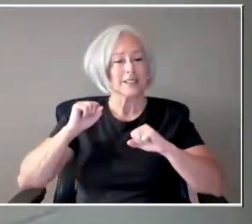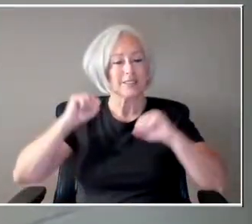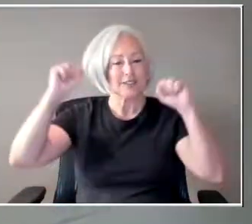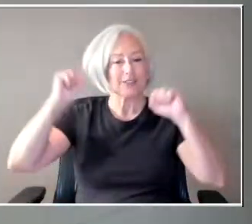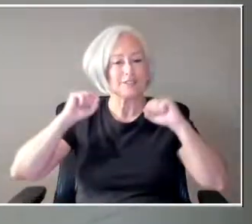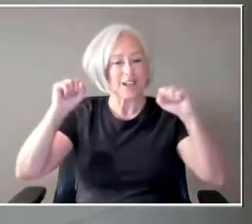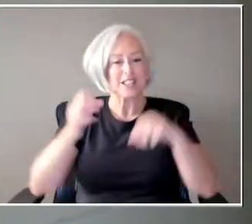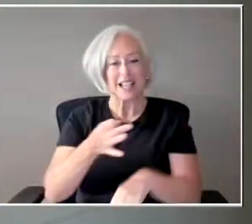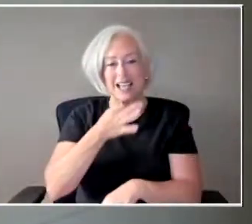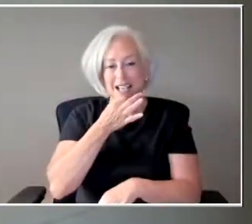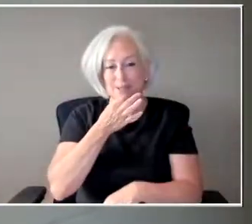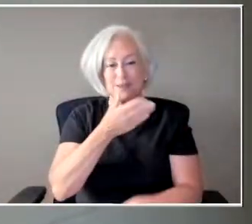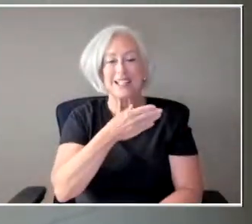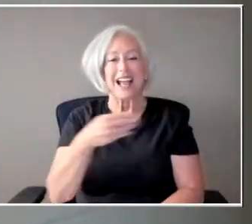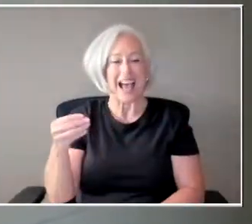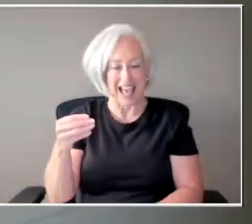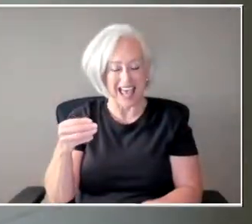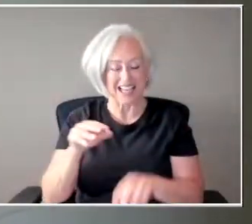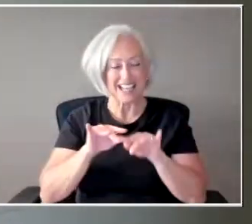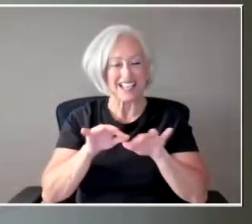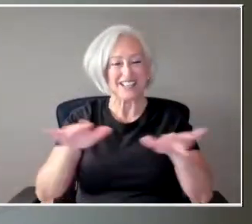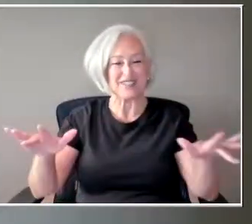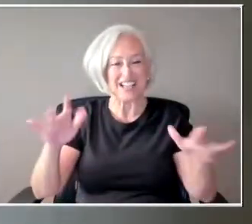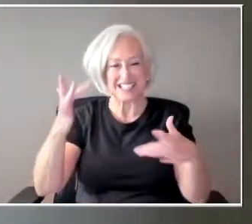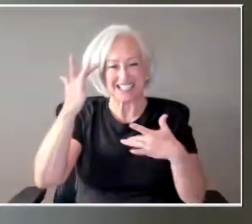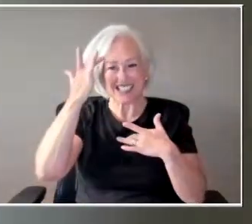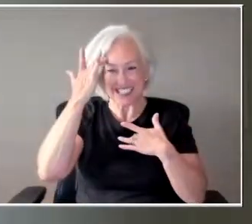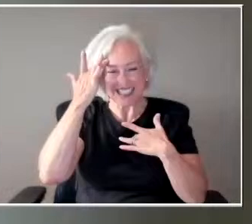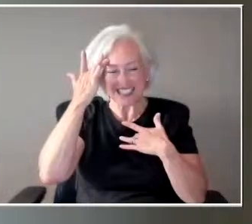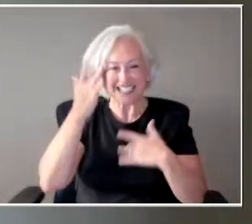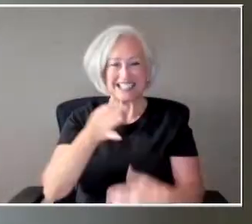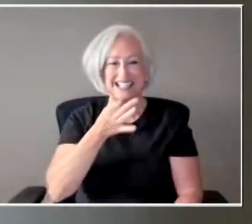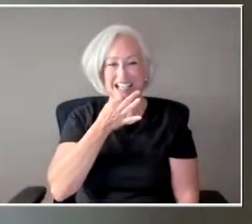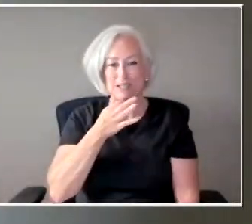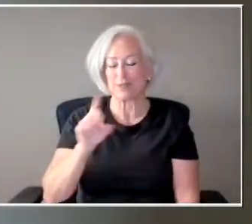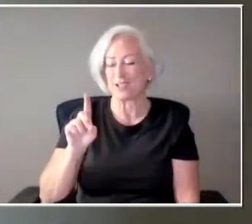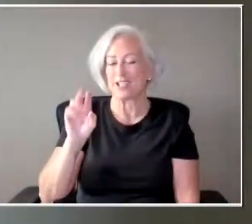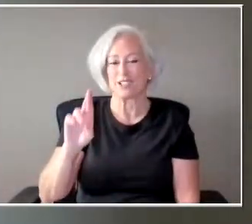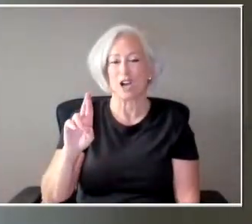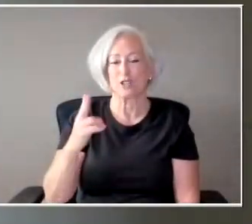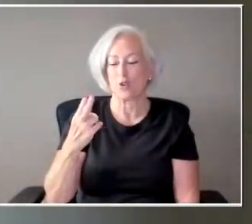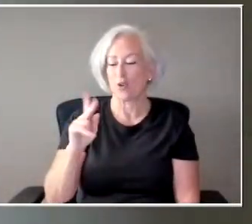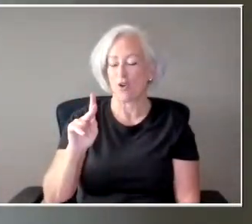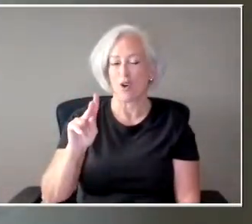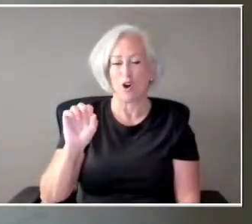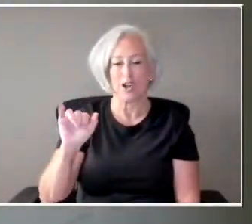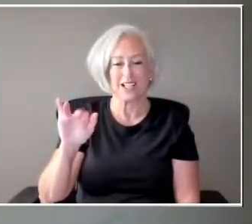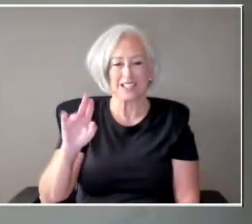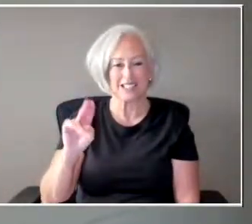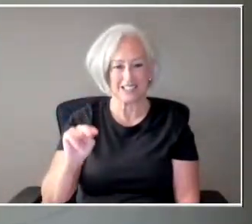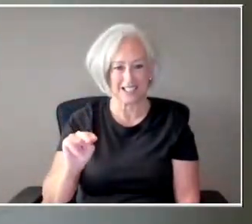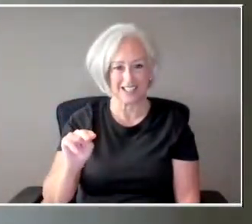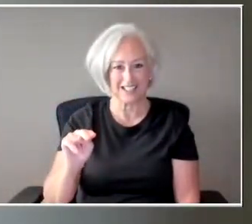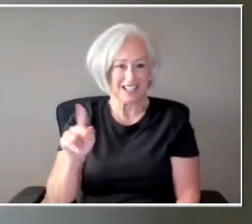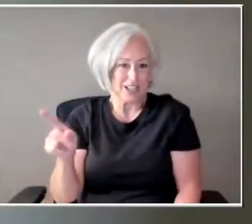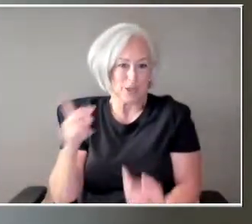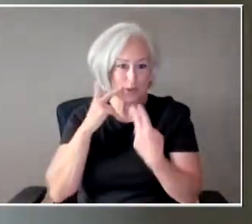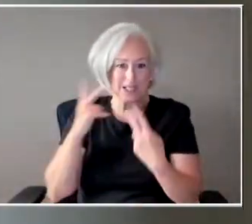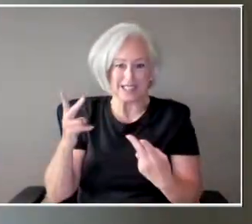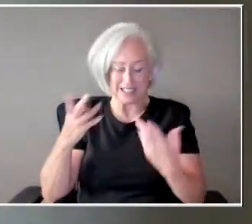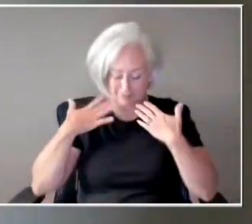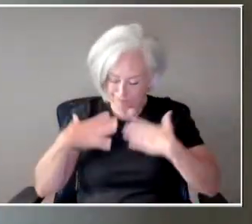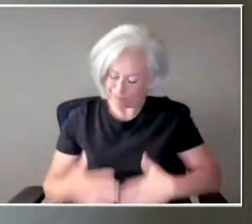disease expert, pseudo-fitness expert, Dr. Hawkinson. No secret if you watch our program that, well, you know, this guy's into working